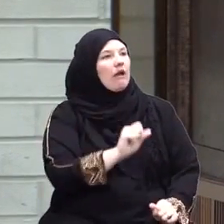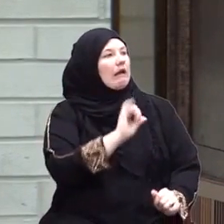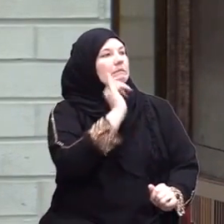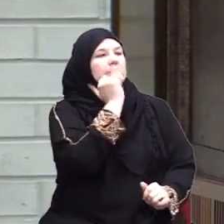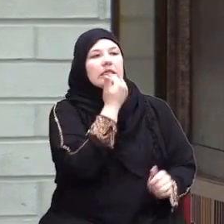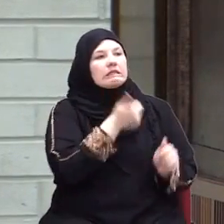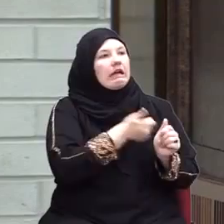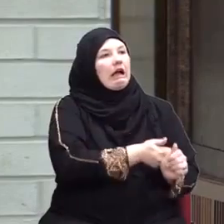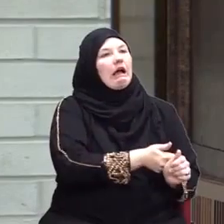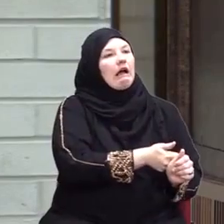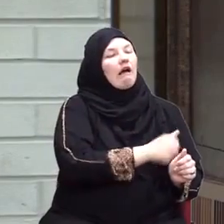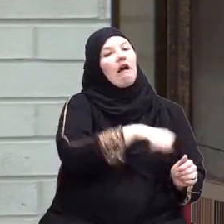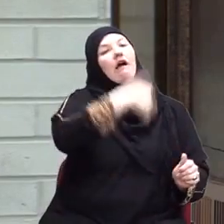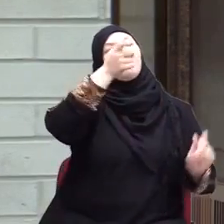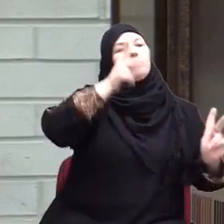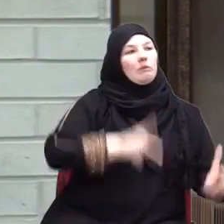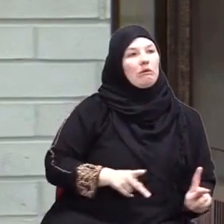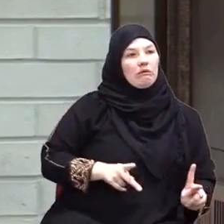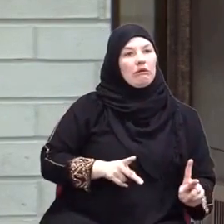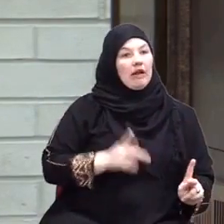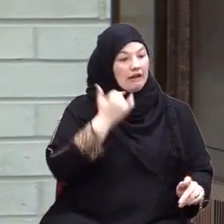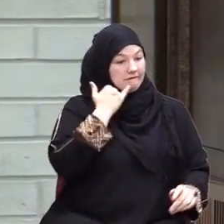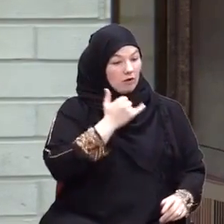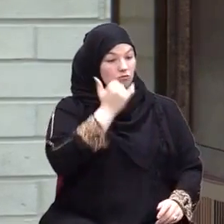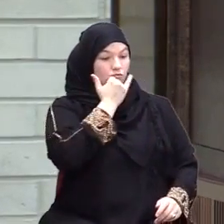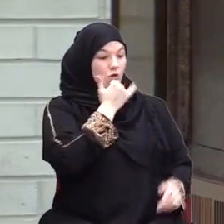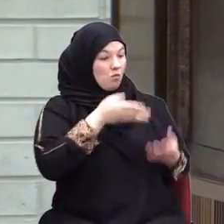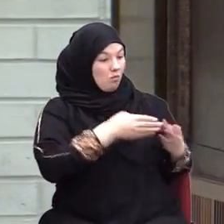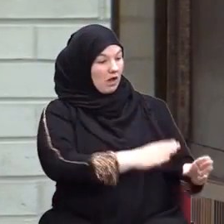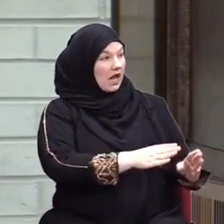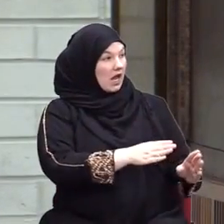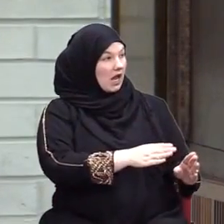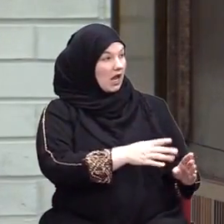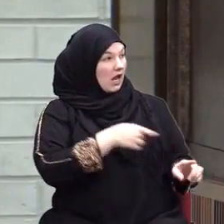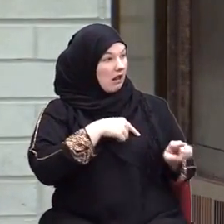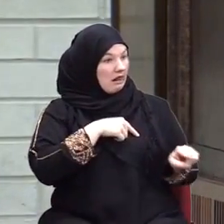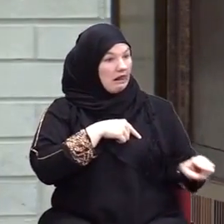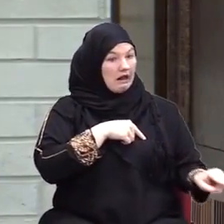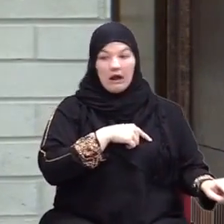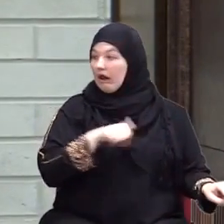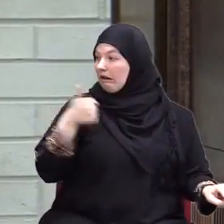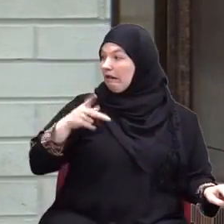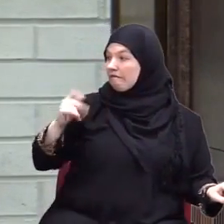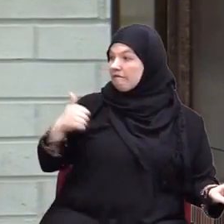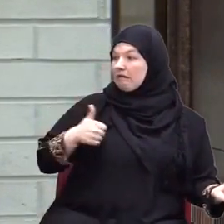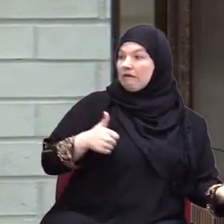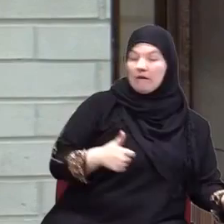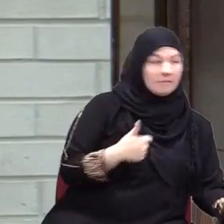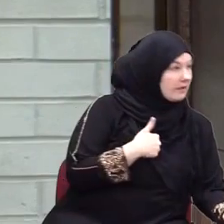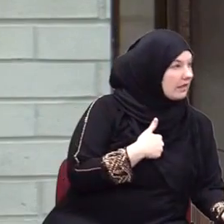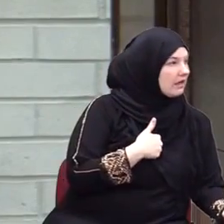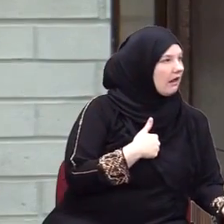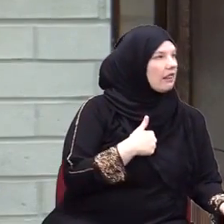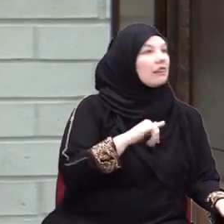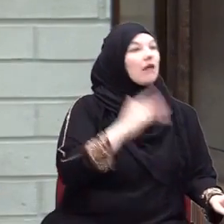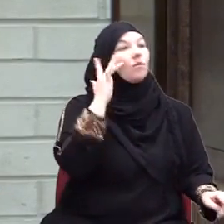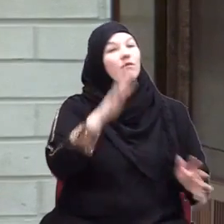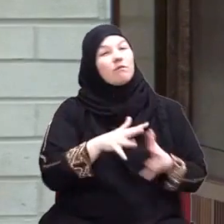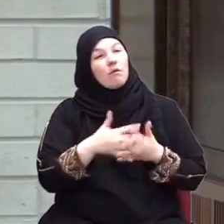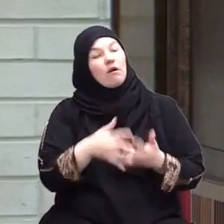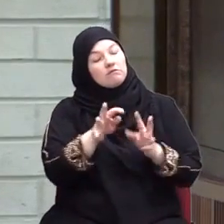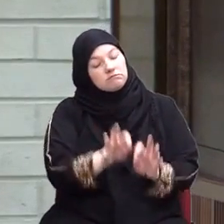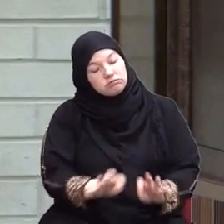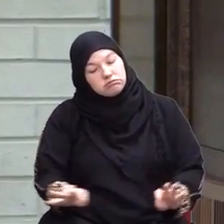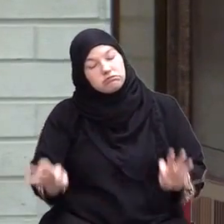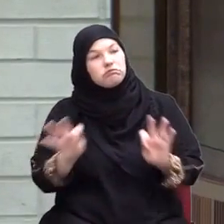is very, very serious. What person do you follow? What person you take as your leader? Because their fate